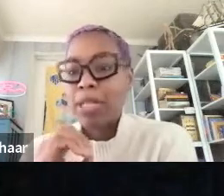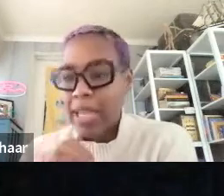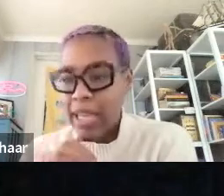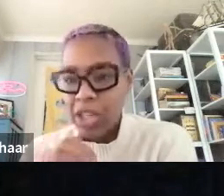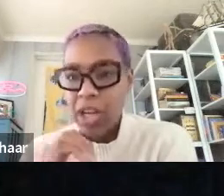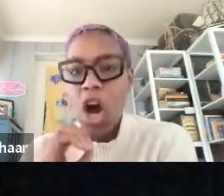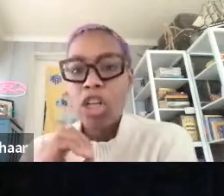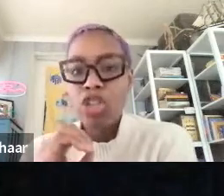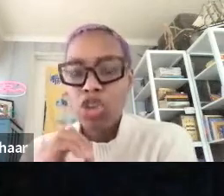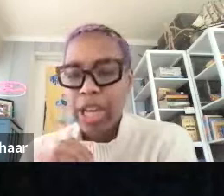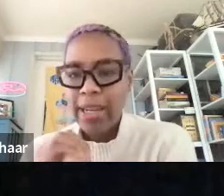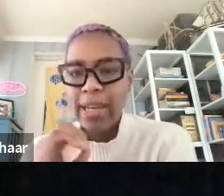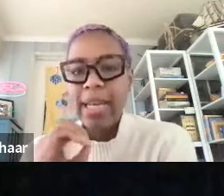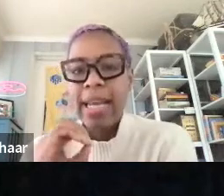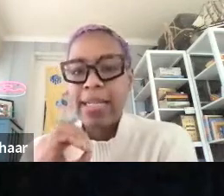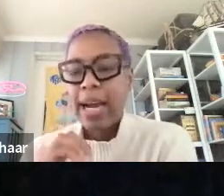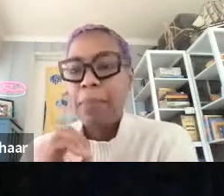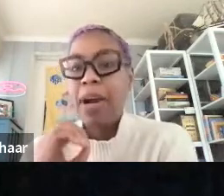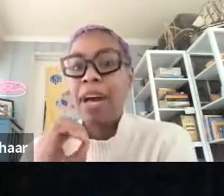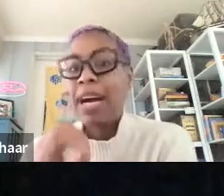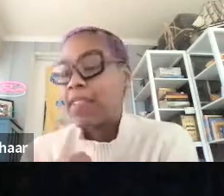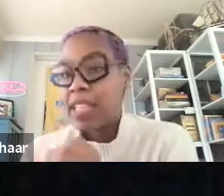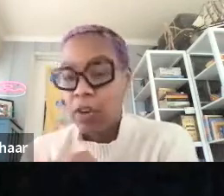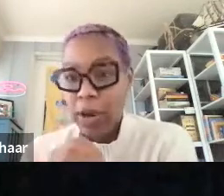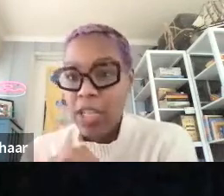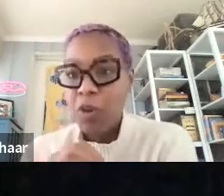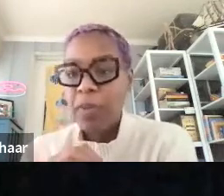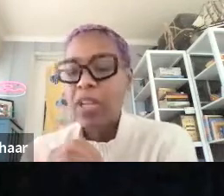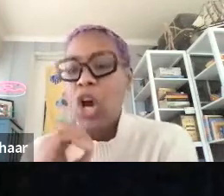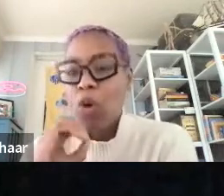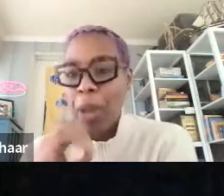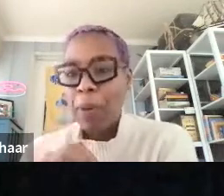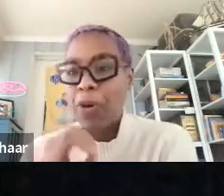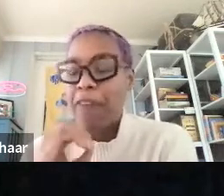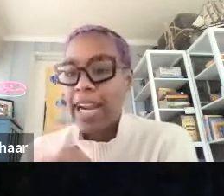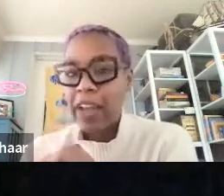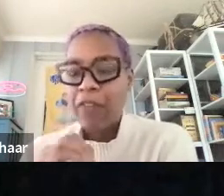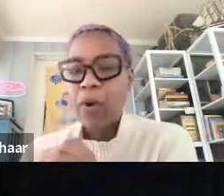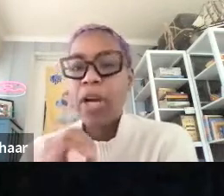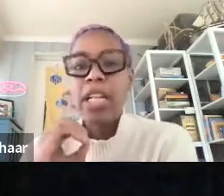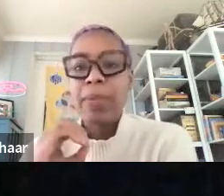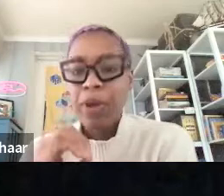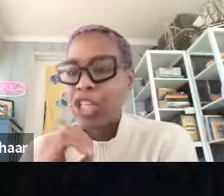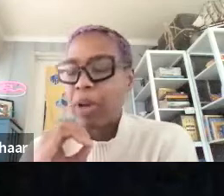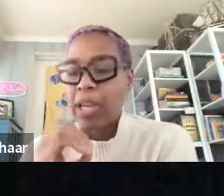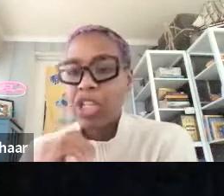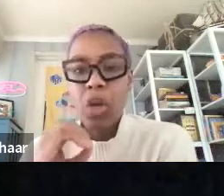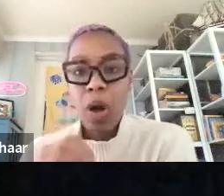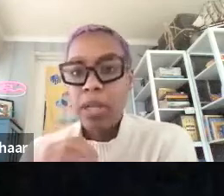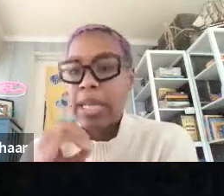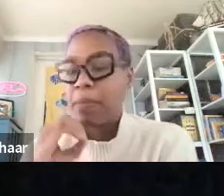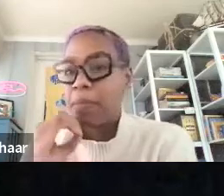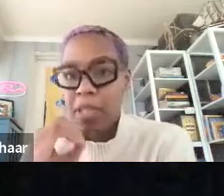her representation on screen at a time of the height of the civil rights movement, where people were fighting for liberation,